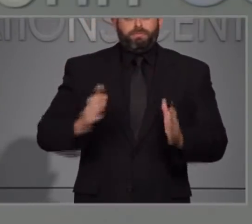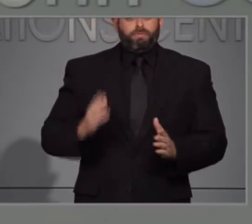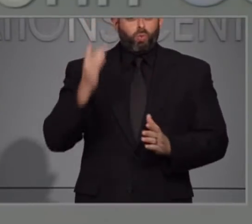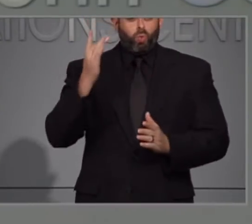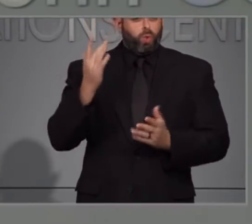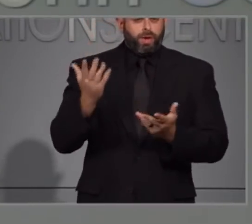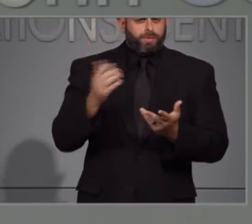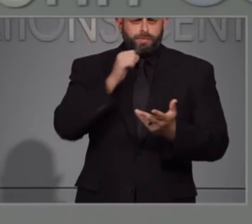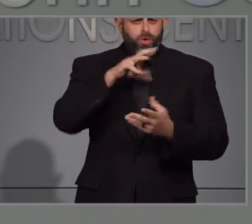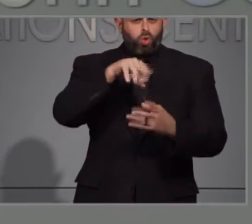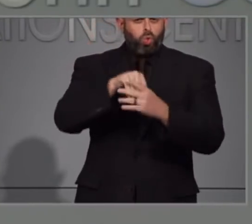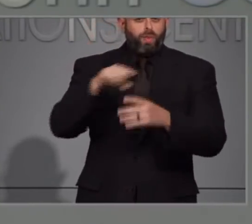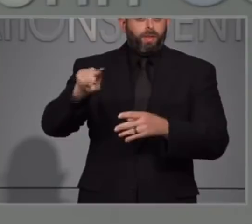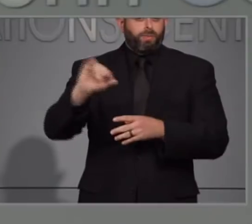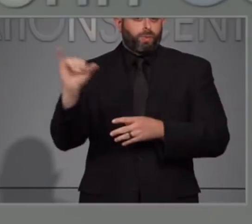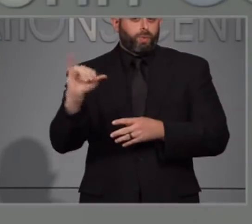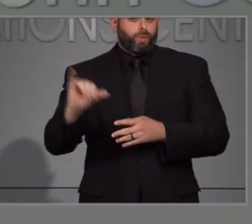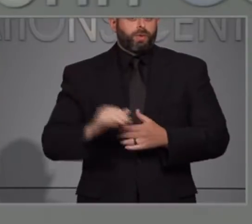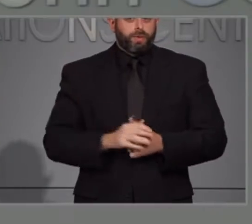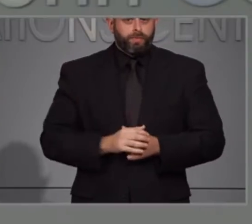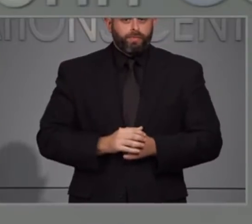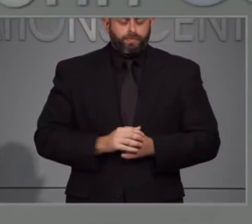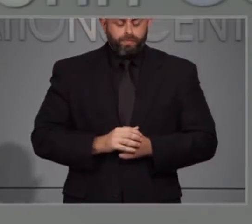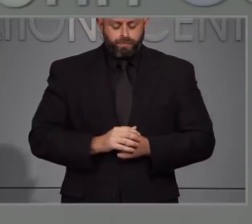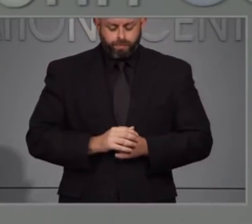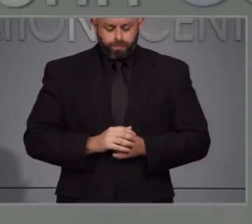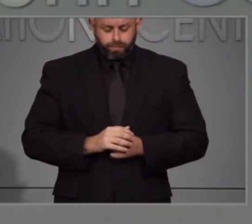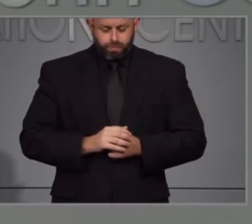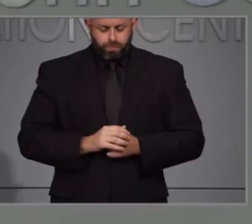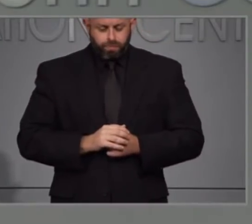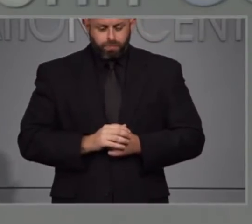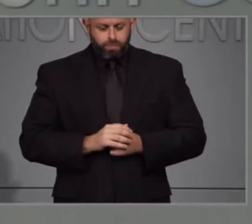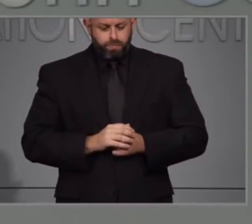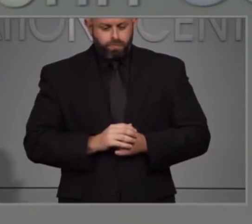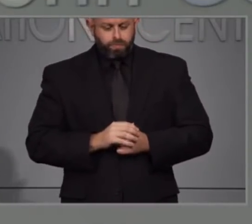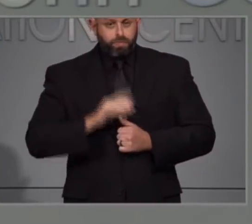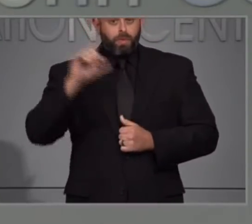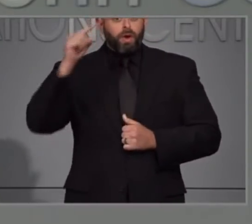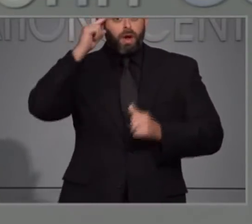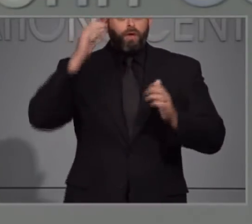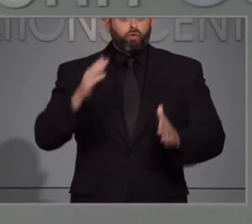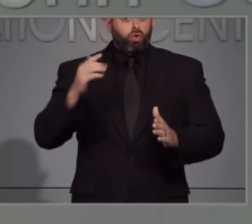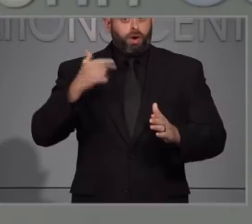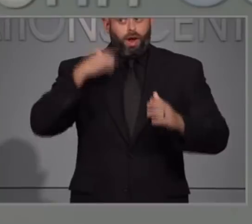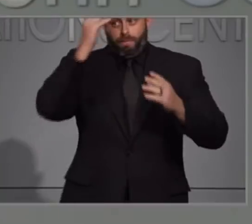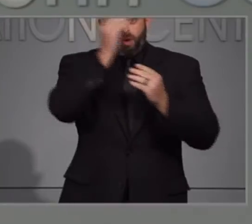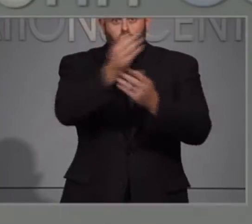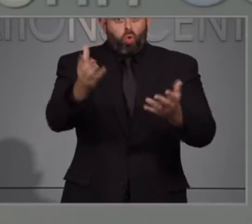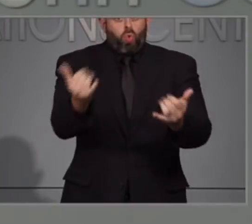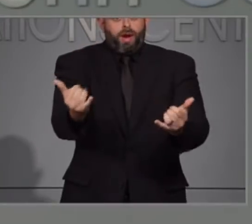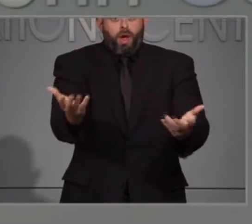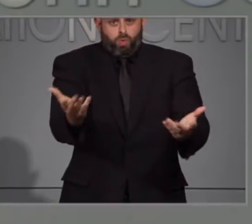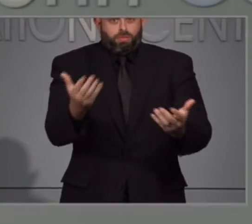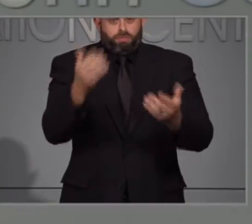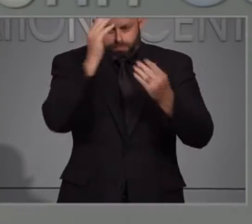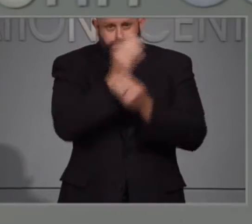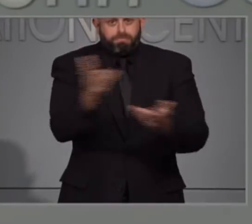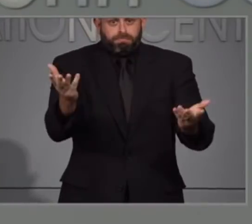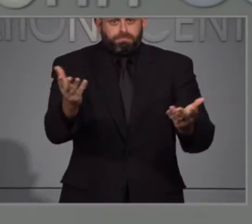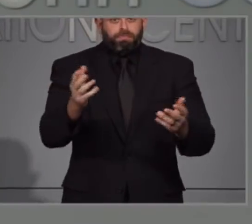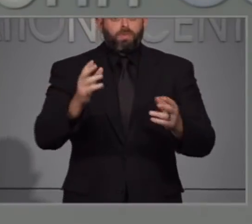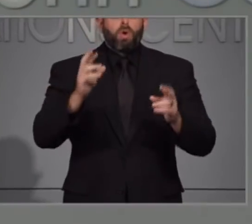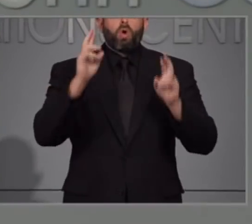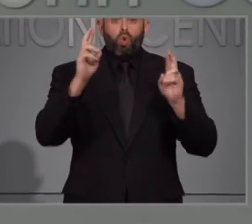of government and making these decisions? Well, everybody's getting a heads up right now, and we hope that members of the